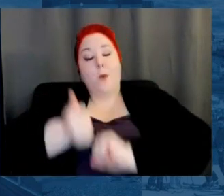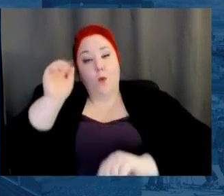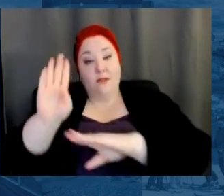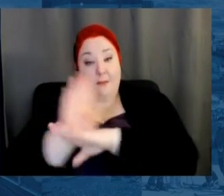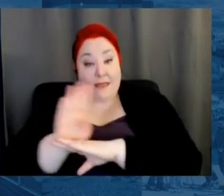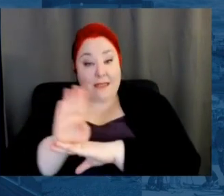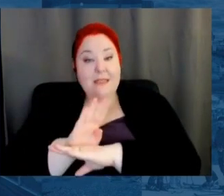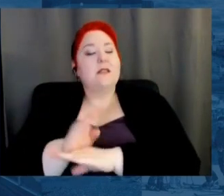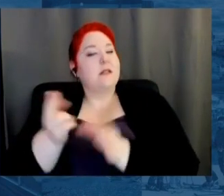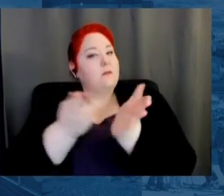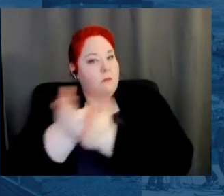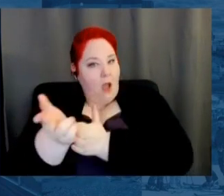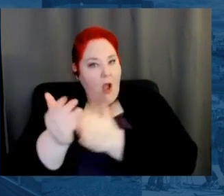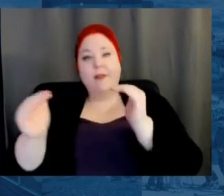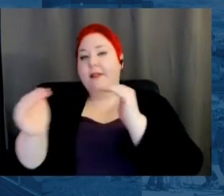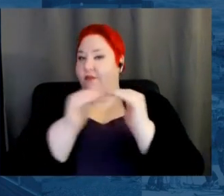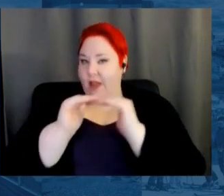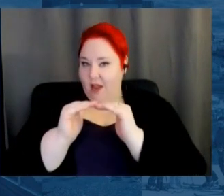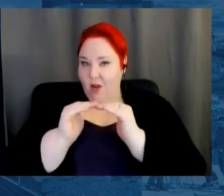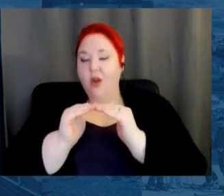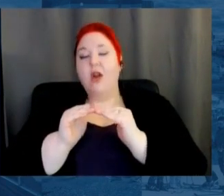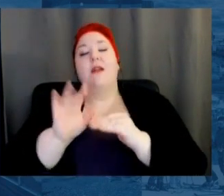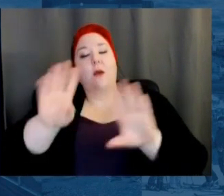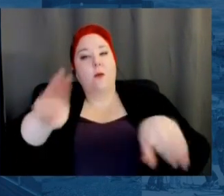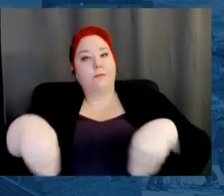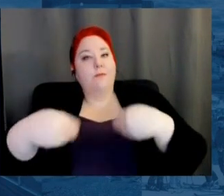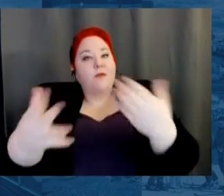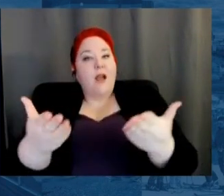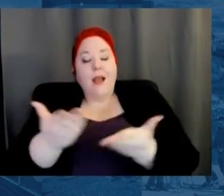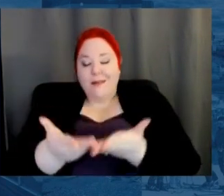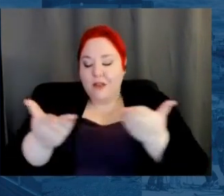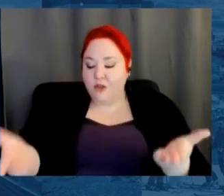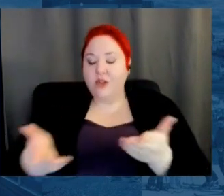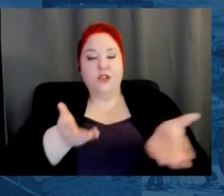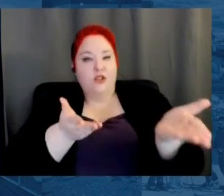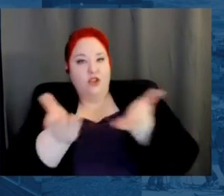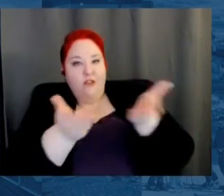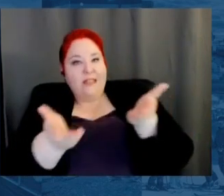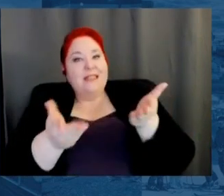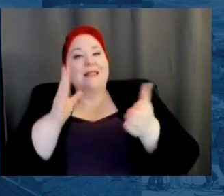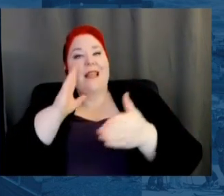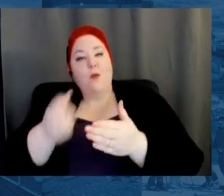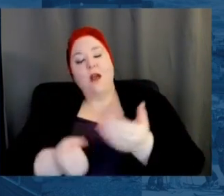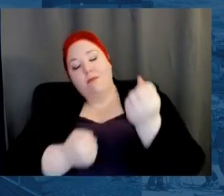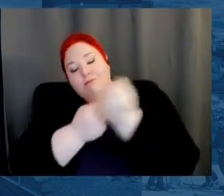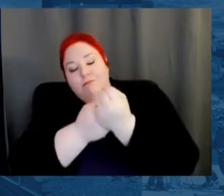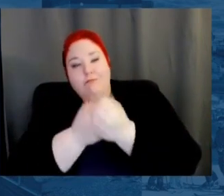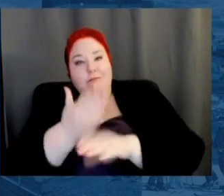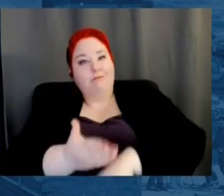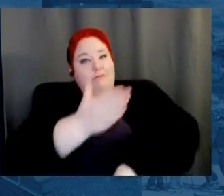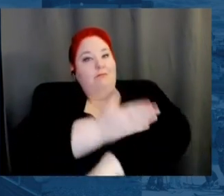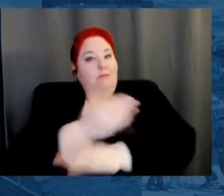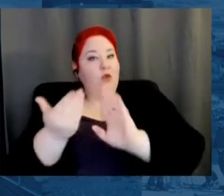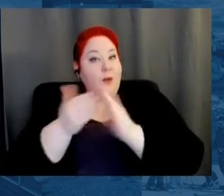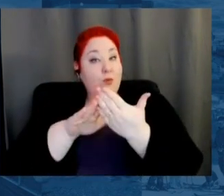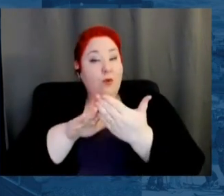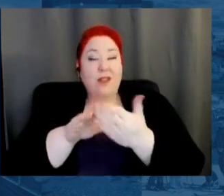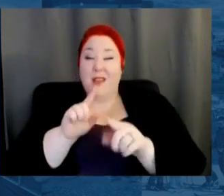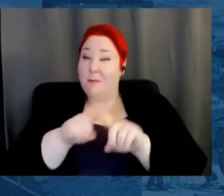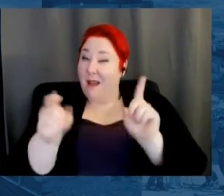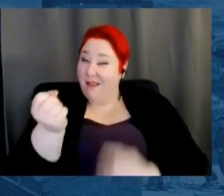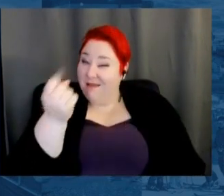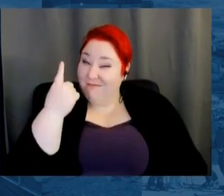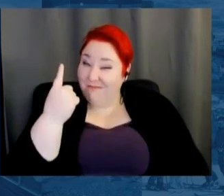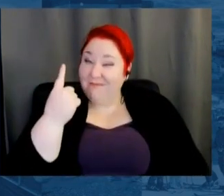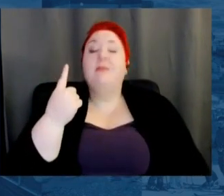fair. They provide essential goods and services. They enhance their communities. But in every sector, there are some rotten